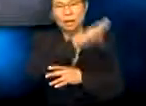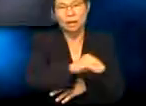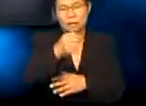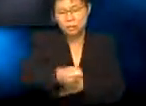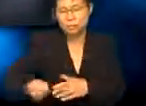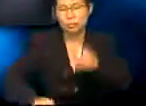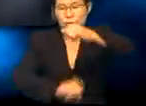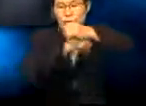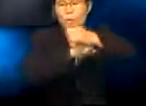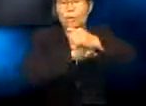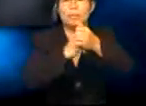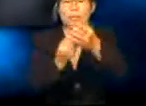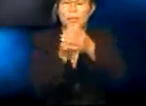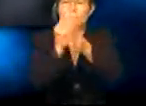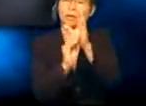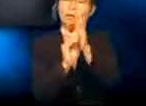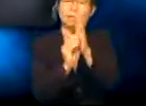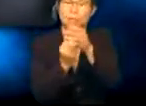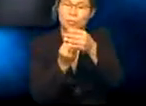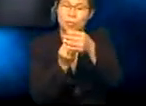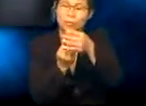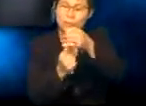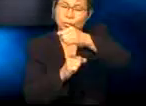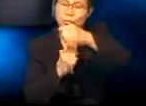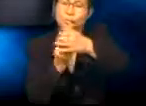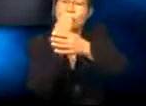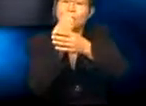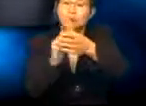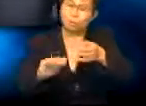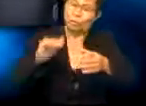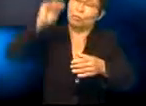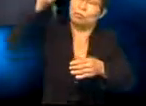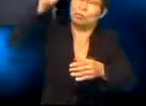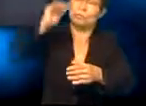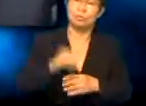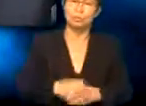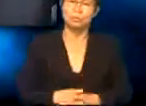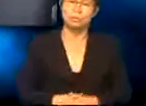to support plant growth.